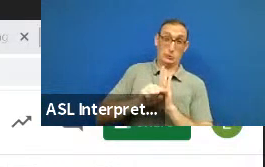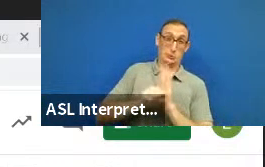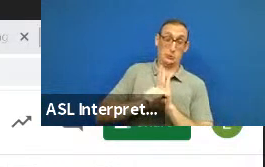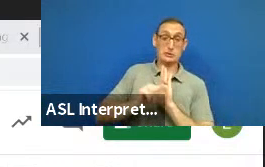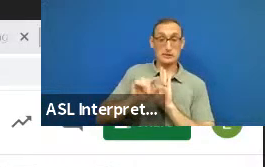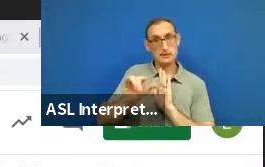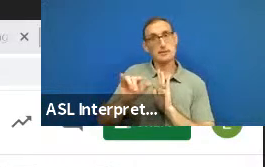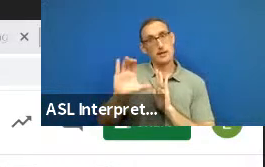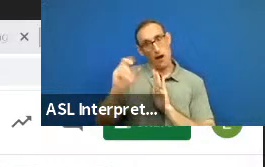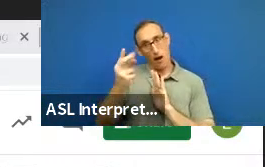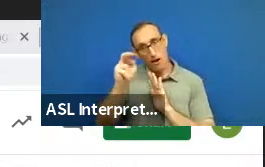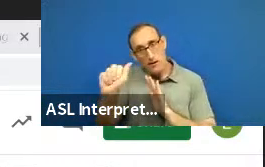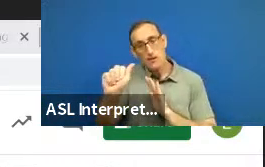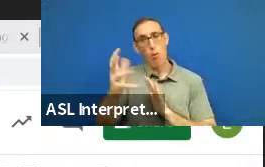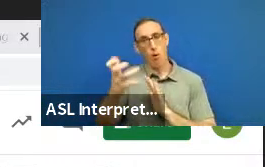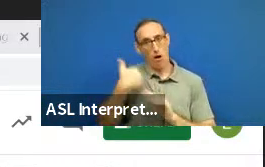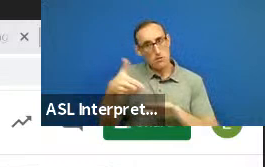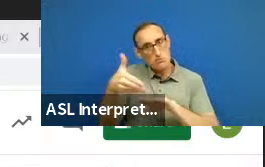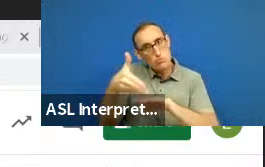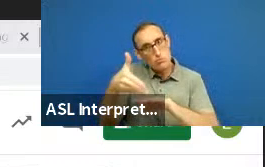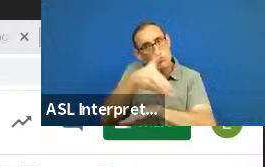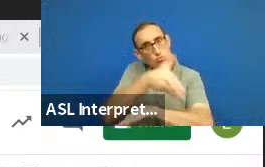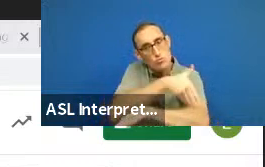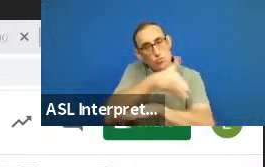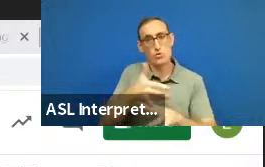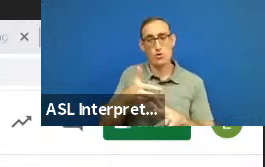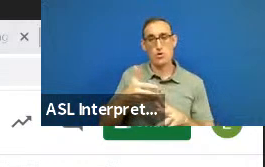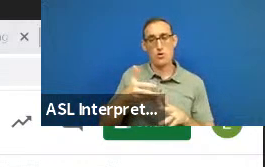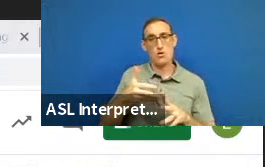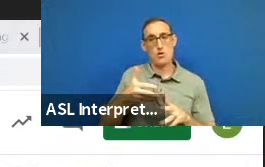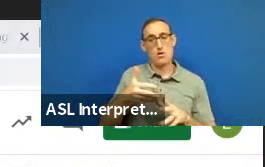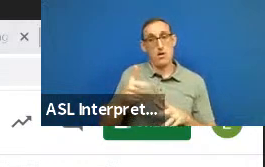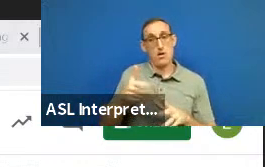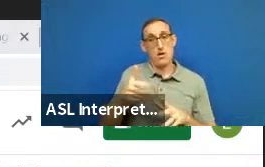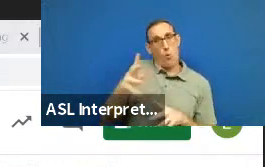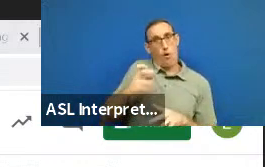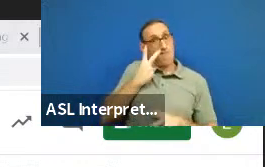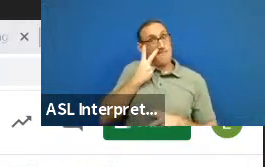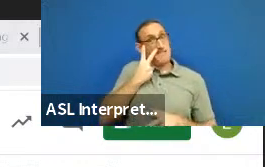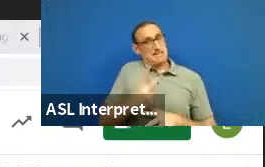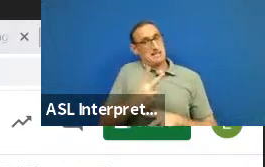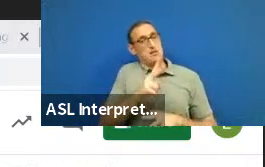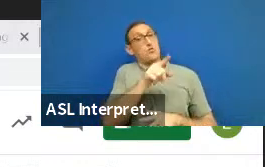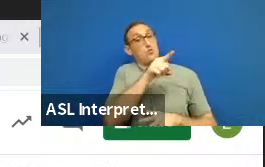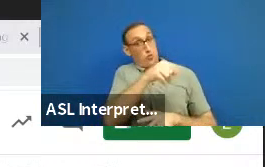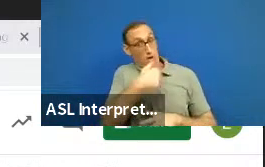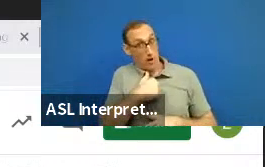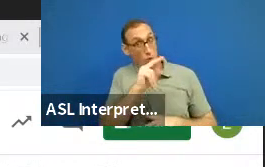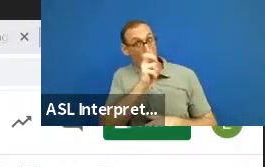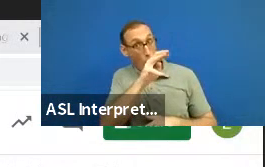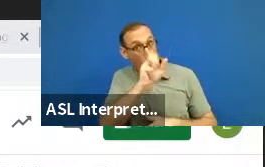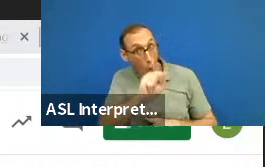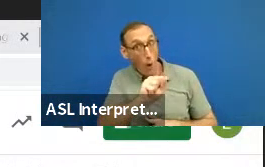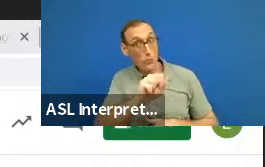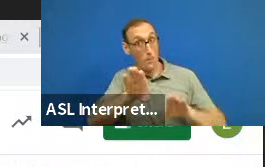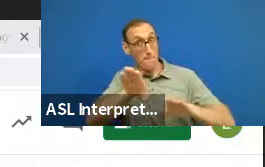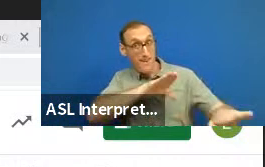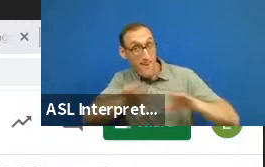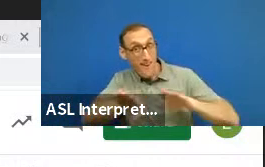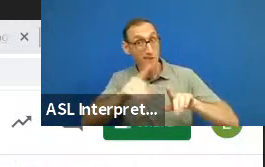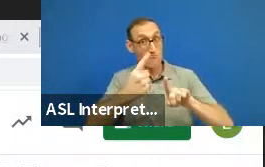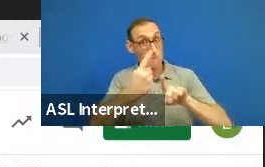see, well, how not only do you have norms to so that you will behave better, but how are